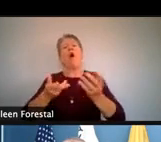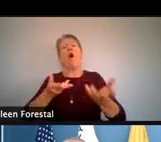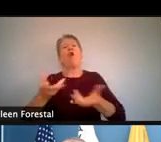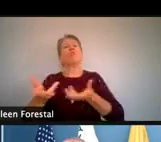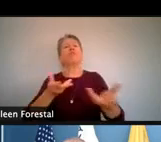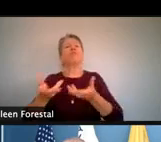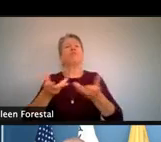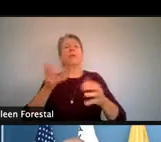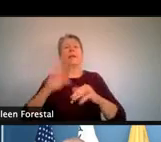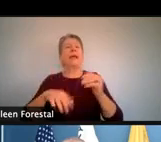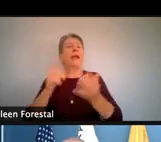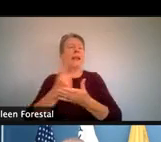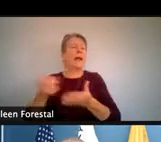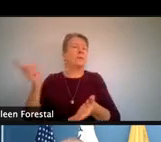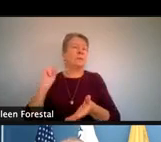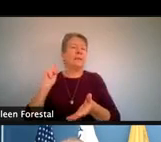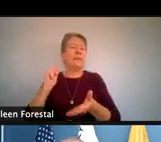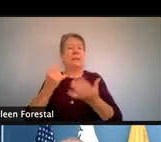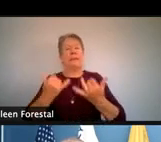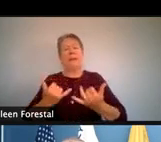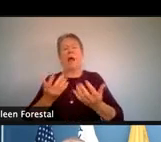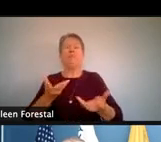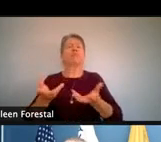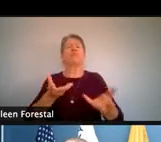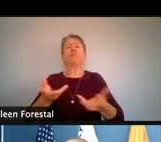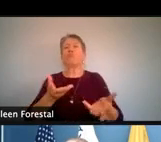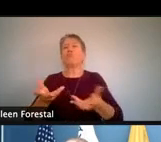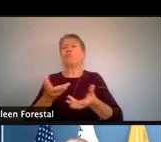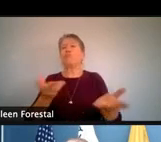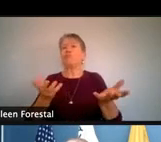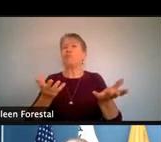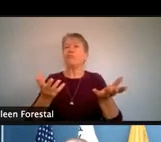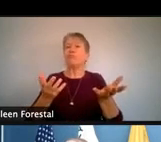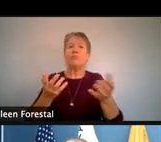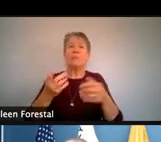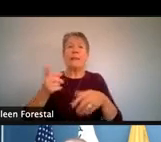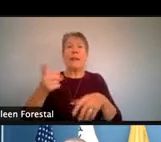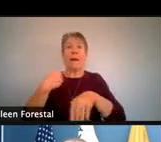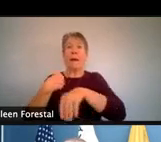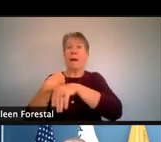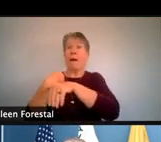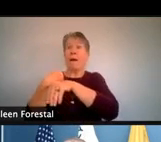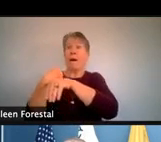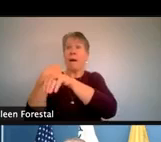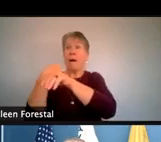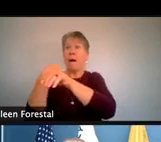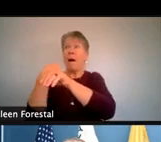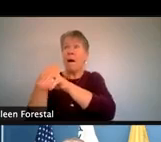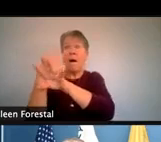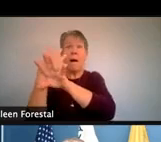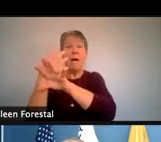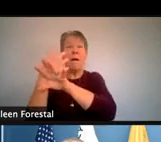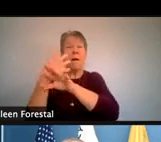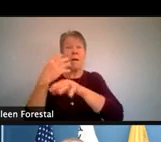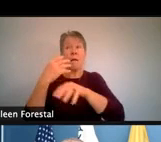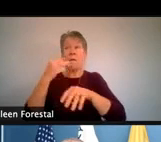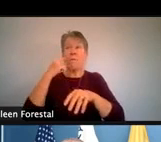this virtual is not just for our sake, it's for the sake of all of us, including our members of the press, the technicians, the troopers,